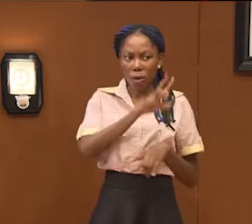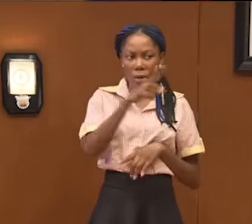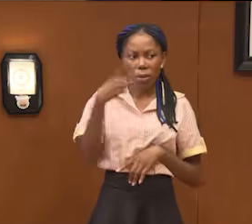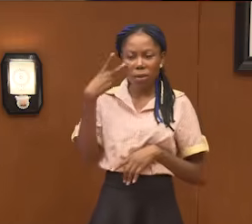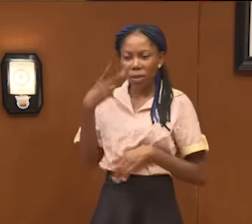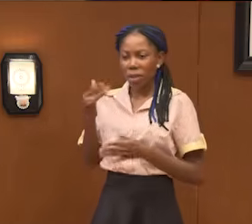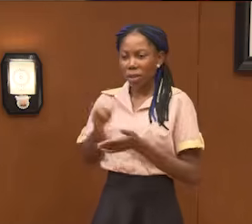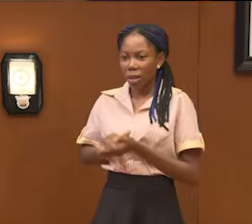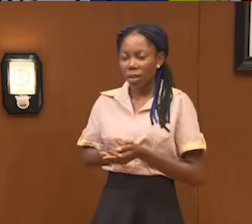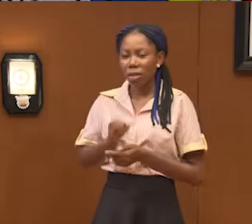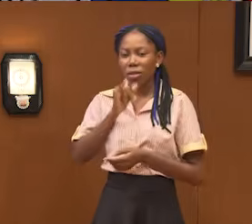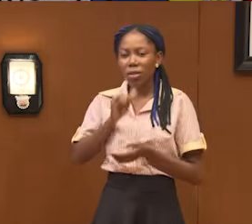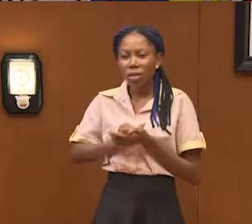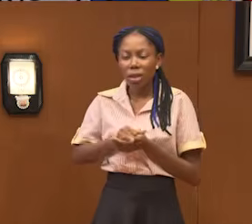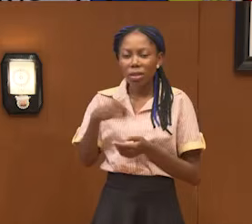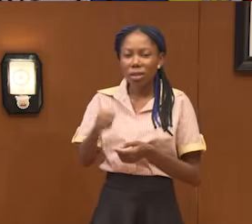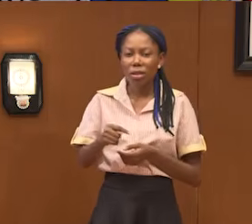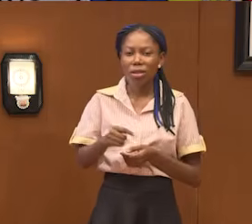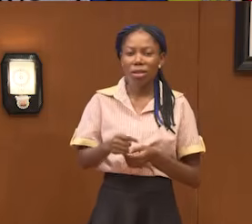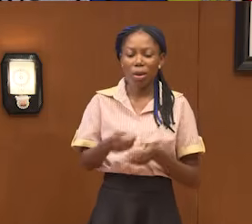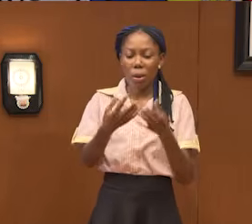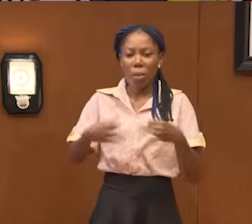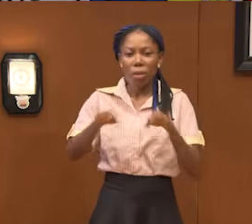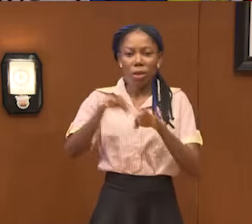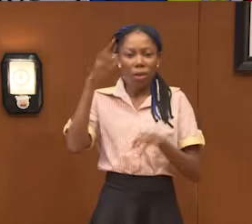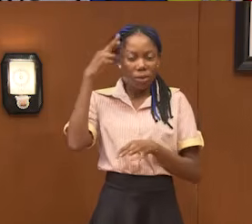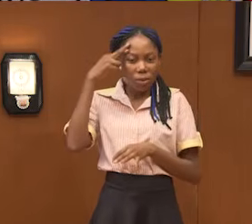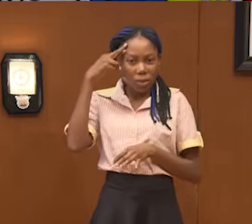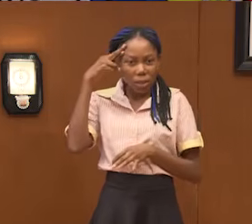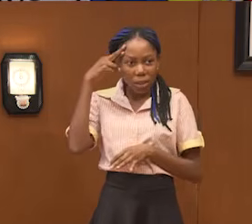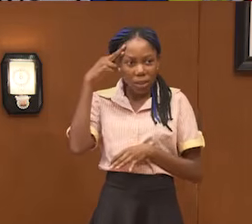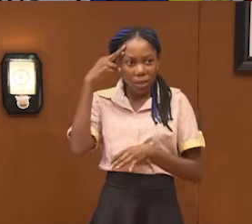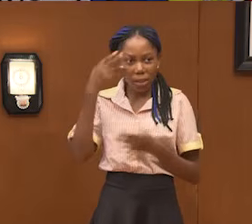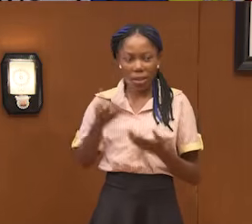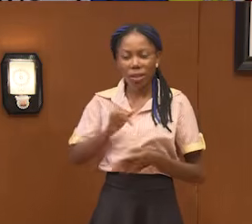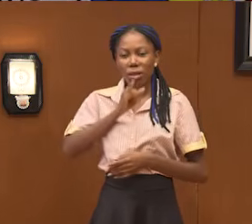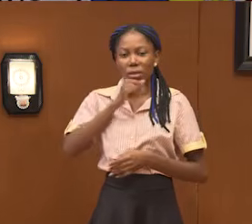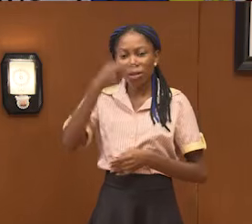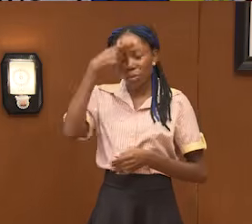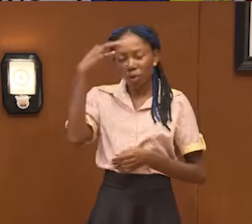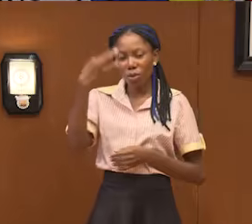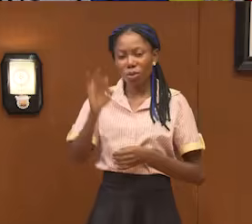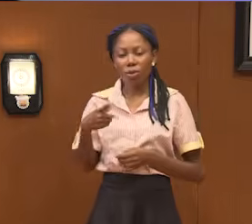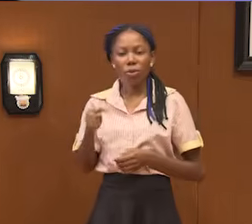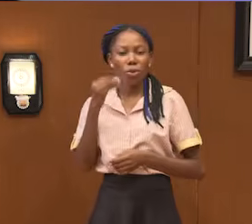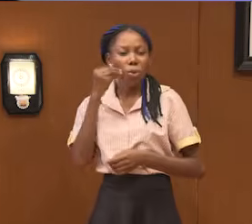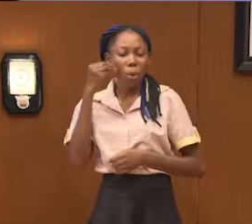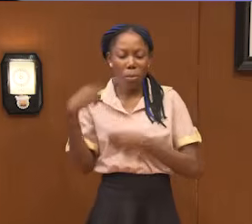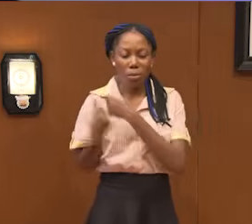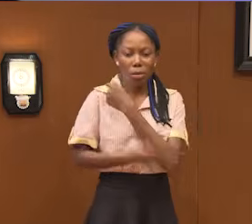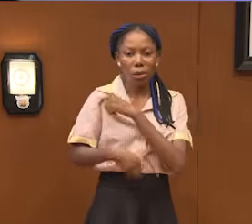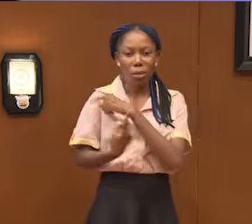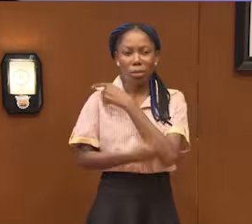our main reason and the only reason she has given is because of domestic violence, which